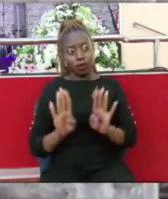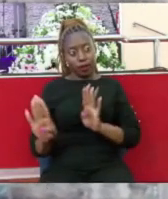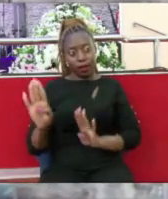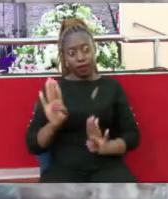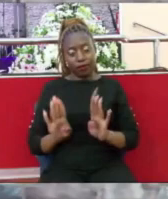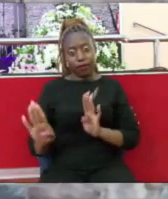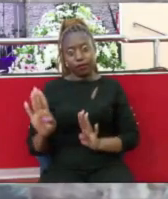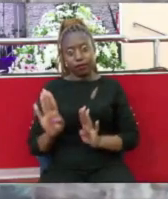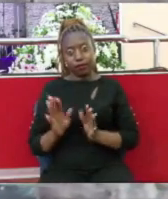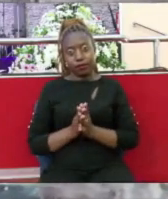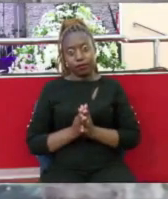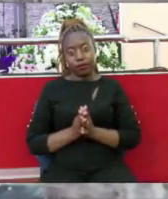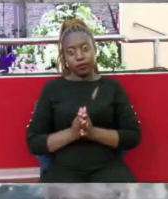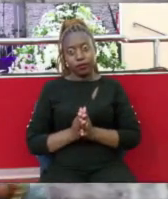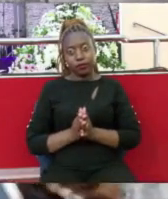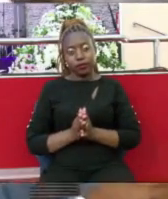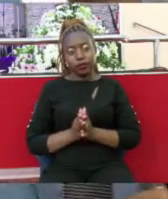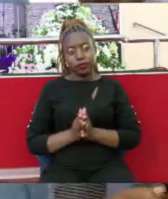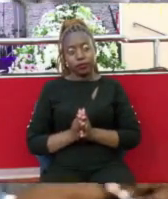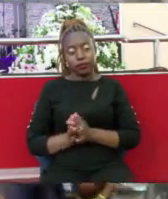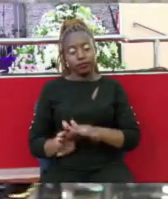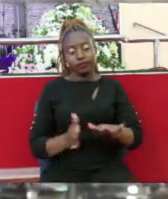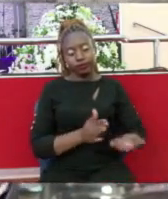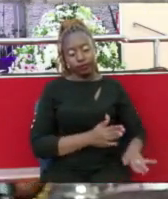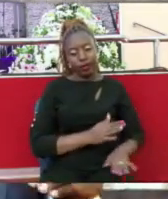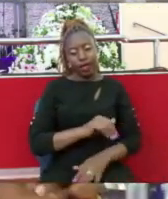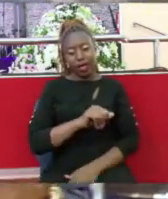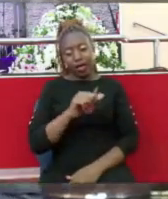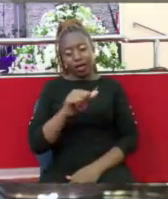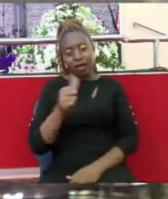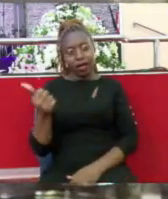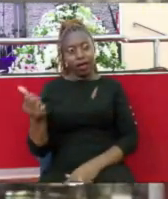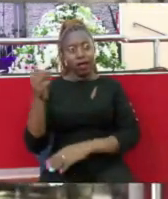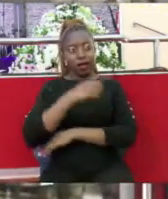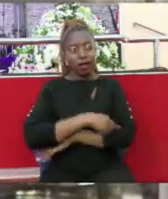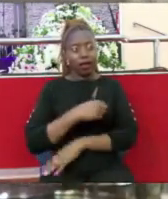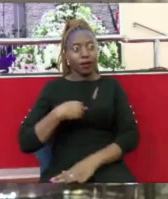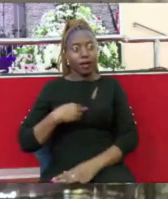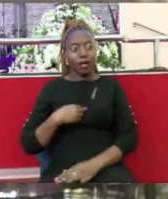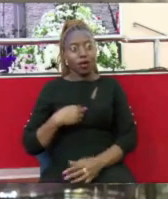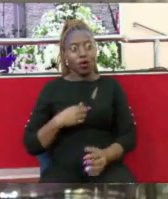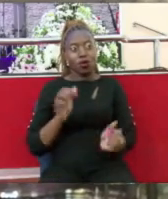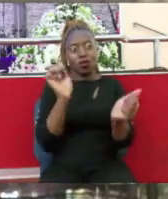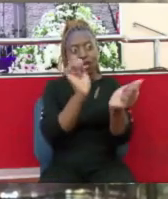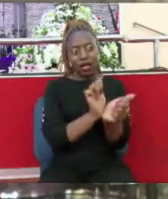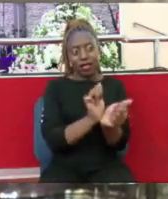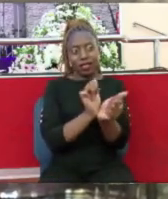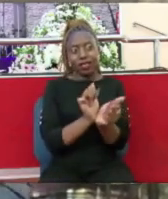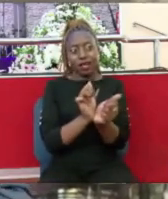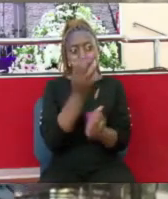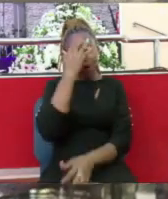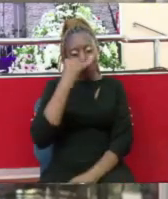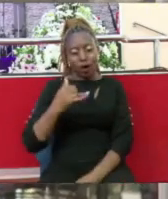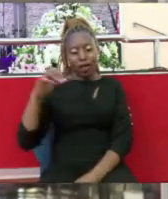yanafaa. The other day I was arrested because one of my parking lights were not working. Juzi tu nikakamatwa kwa sababu taa moja ya